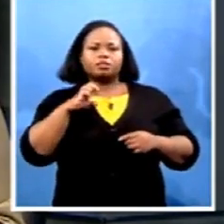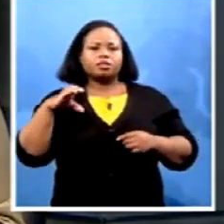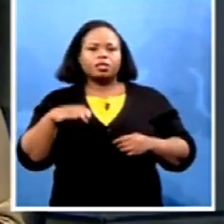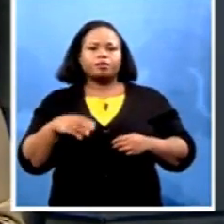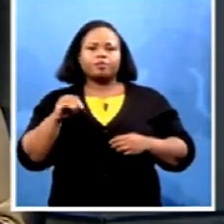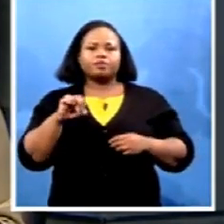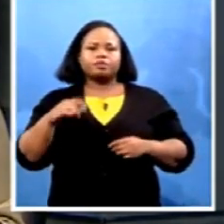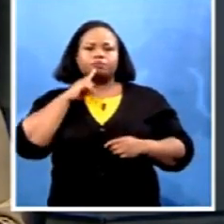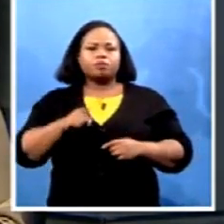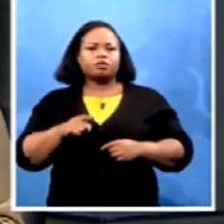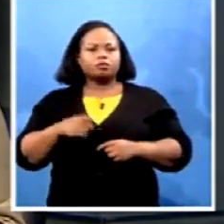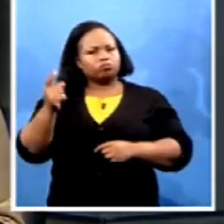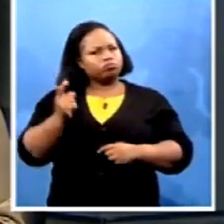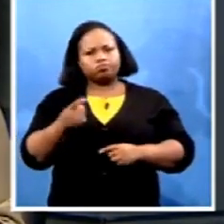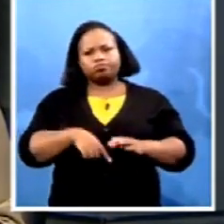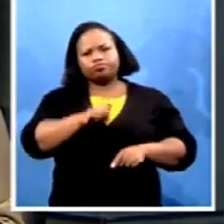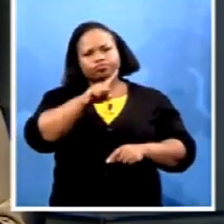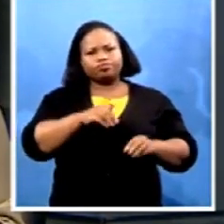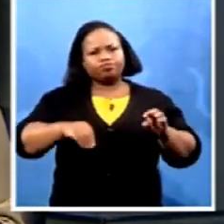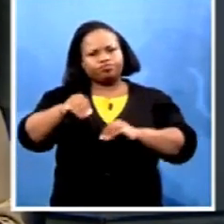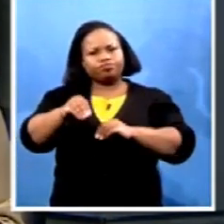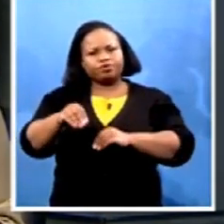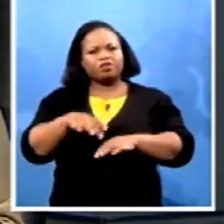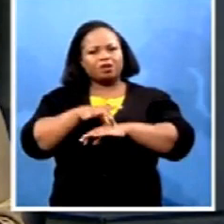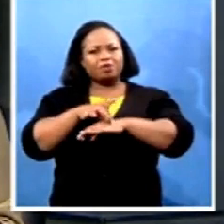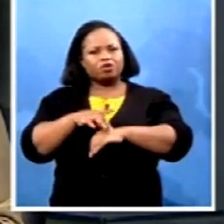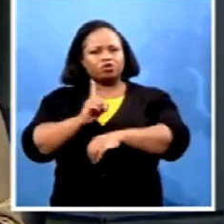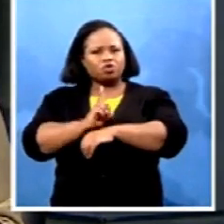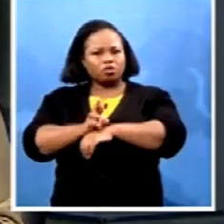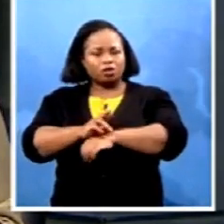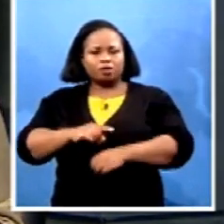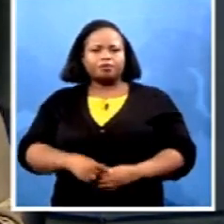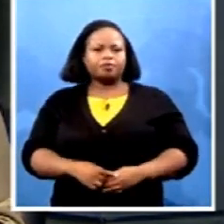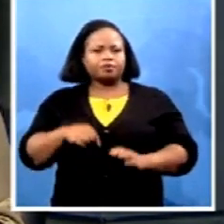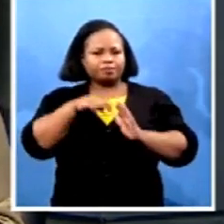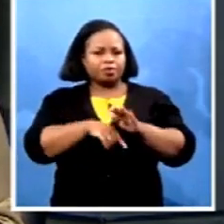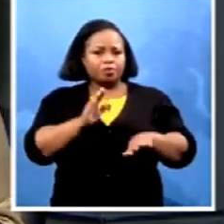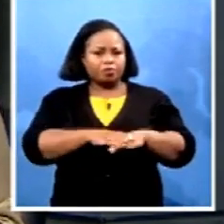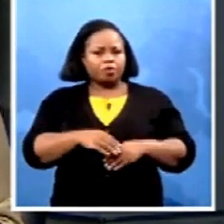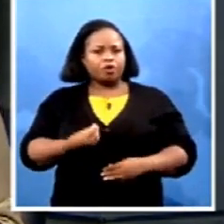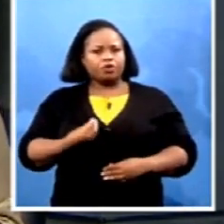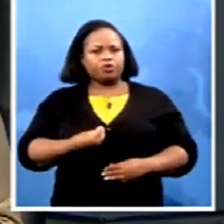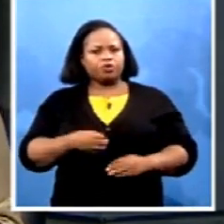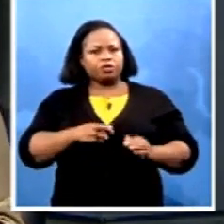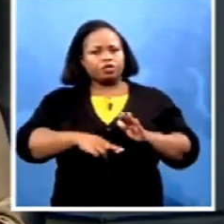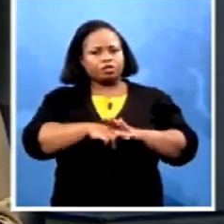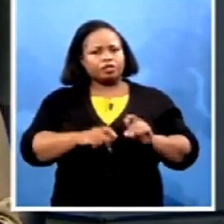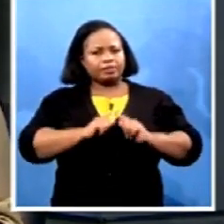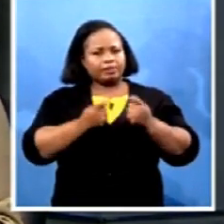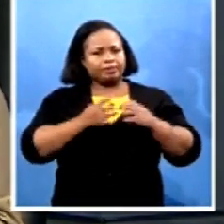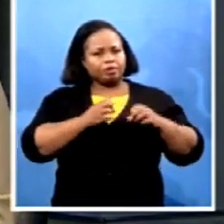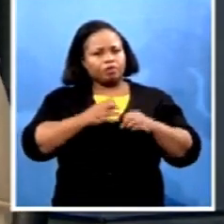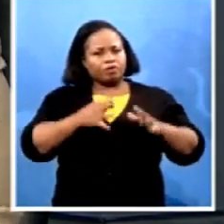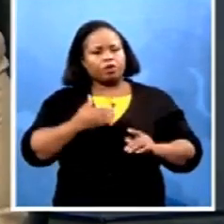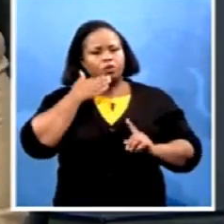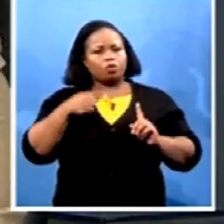to be replaced by a medical doctor. For more on the story, ANC Youth League Regional Task Team convener Bongani Mabusela joins us now on the